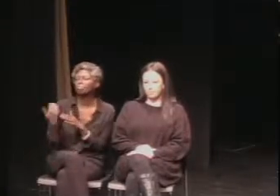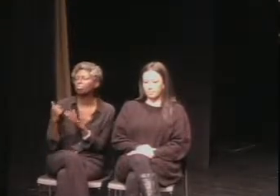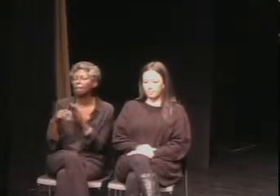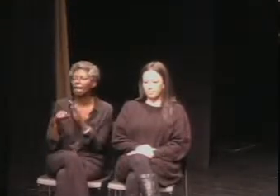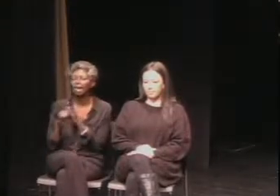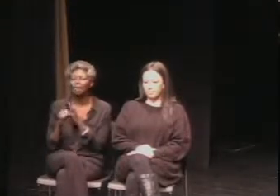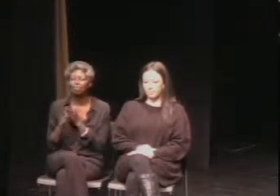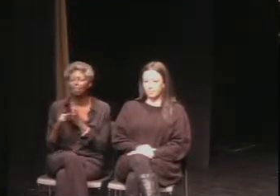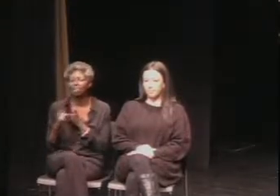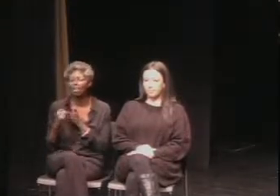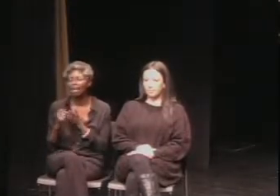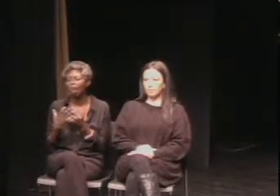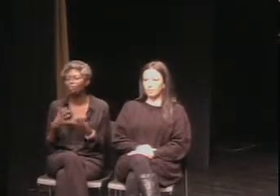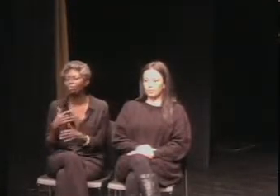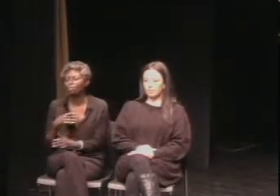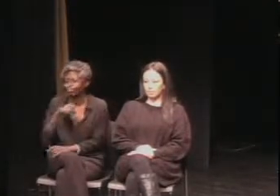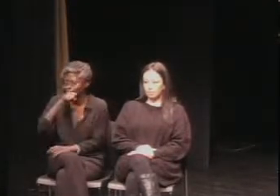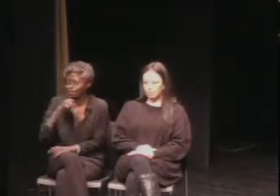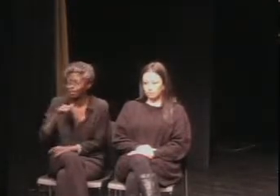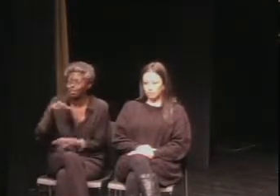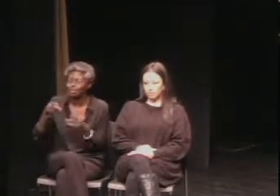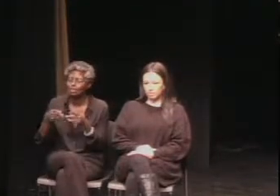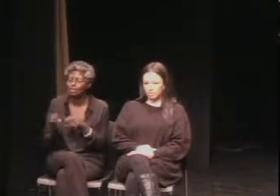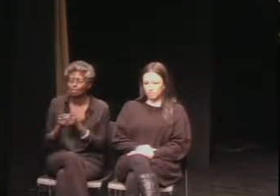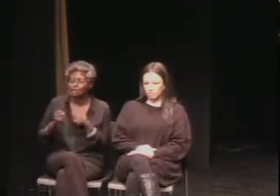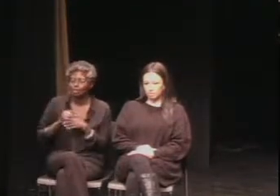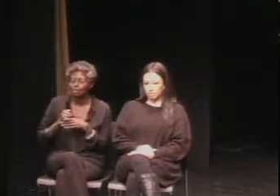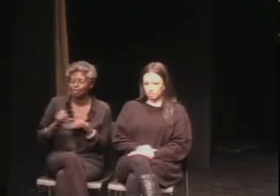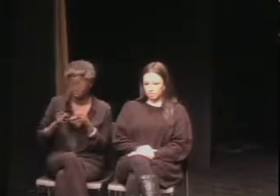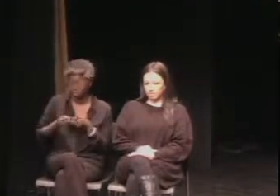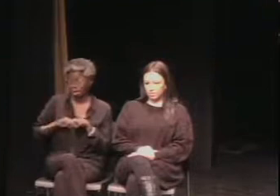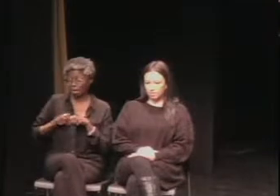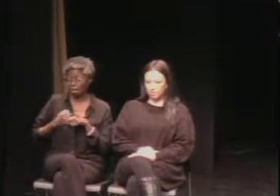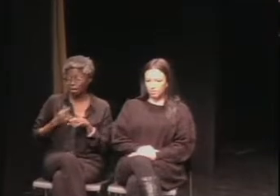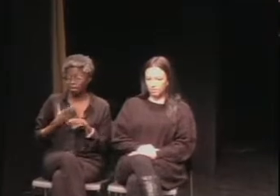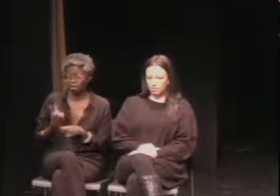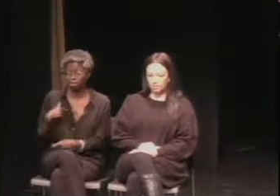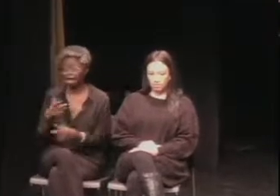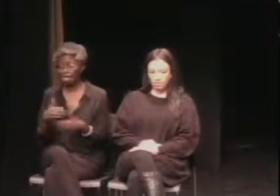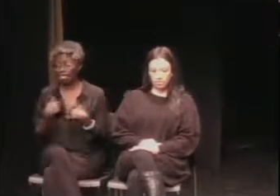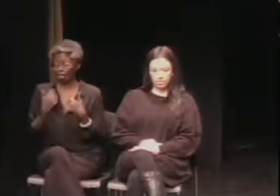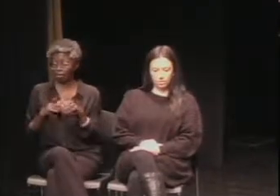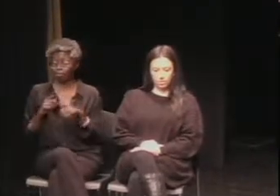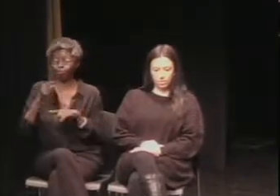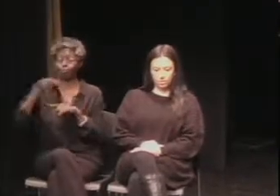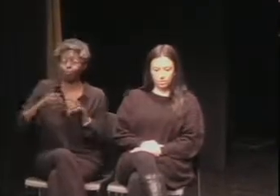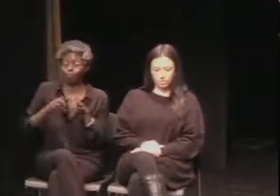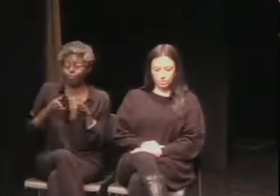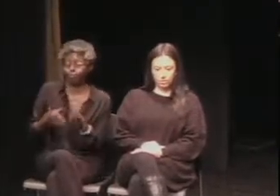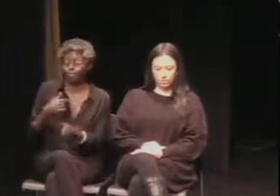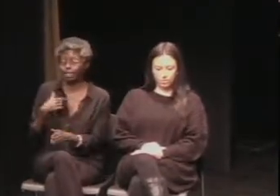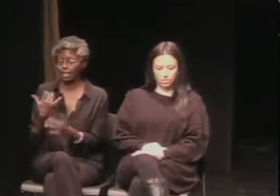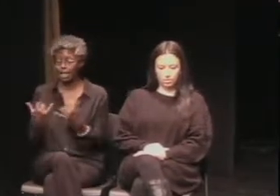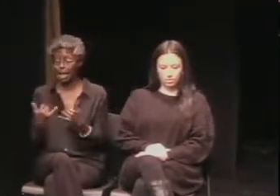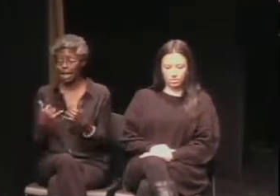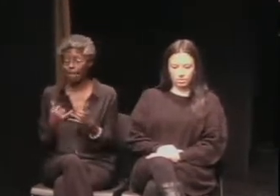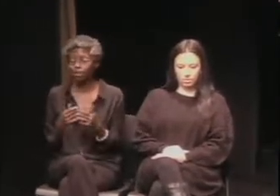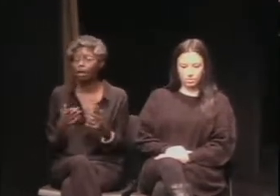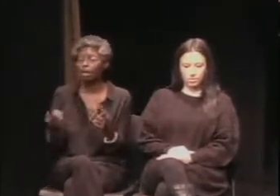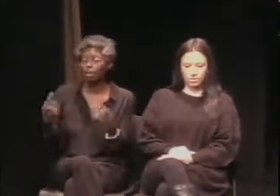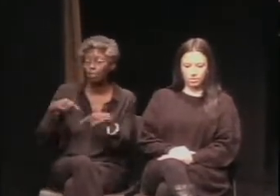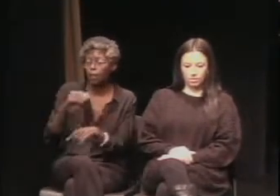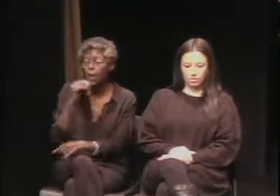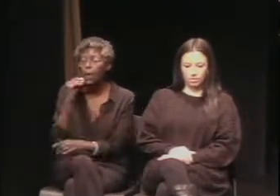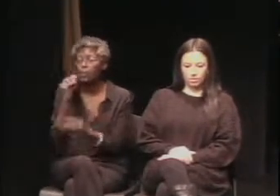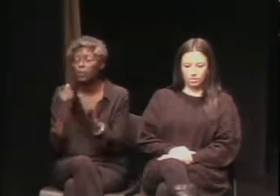this space and how much it means to both of us. And I was telling her that I live just across the street in Lenox Terrace, and I would just be coming home with groceries, and I'd